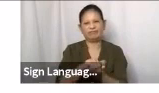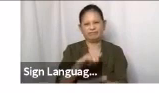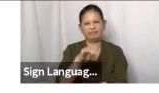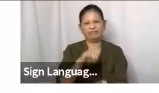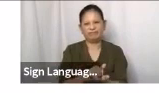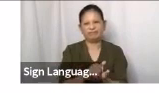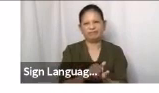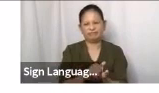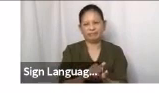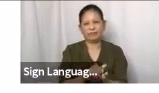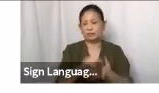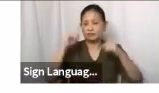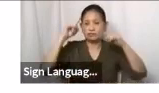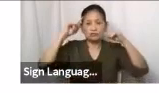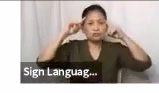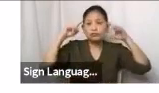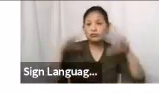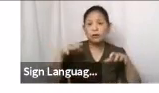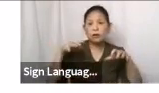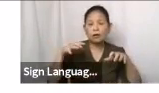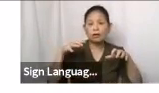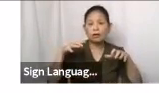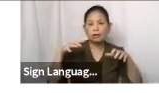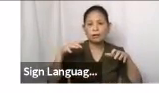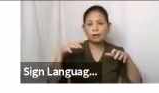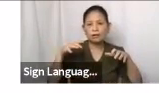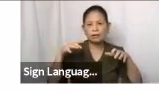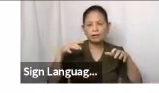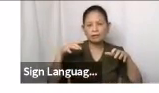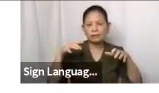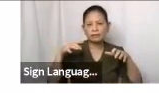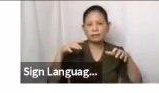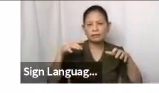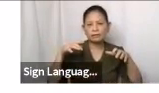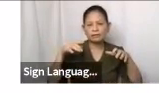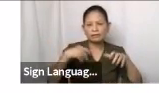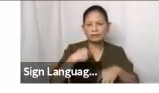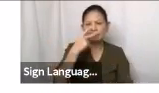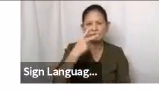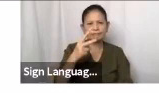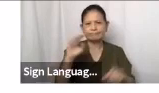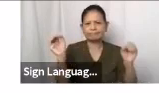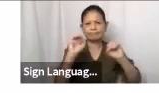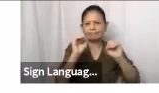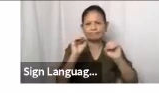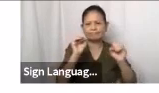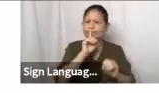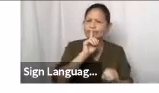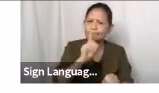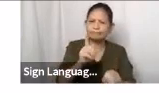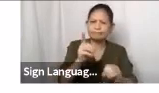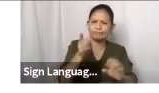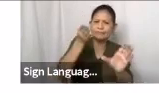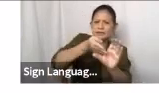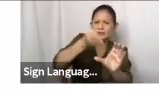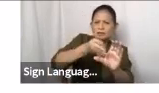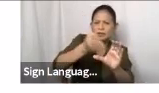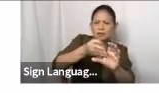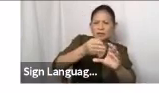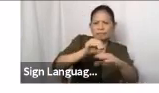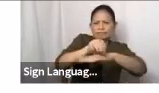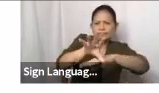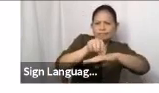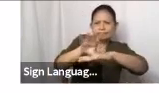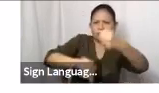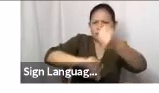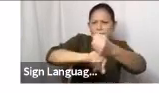that's very shocking, because here we see that there is no psychosocial support being given to them. So